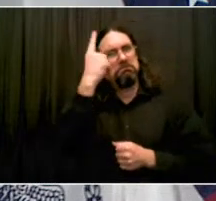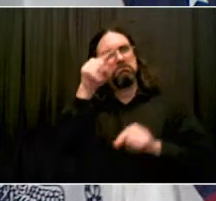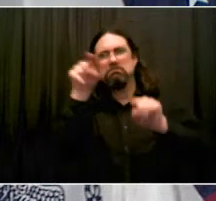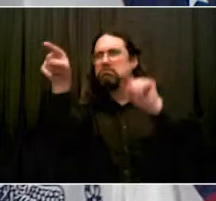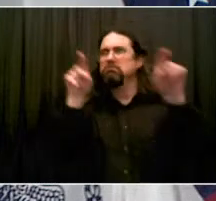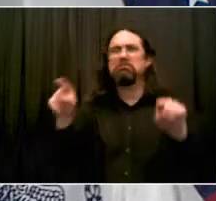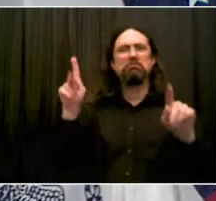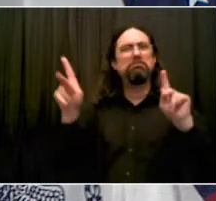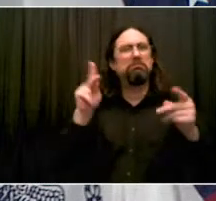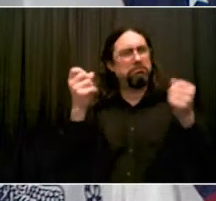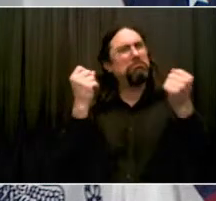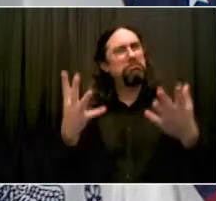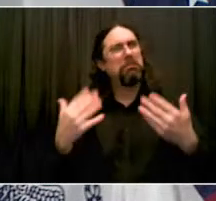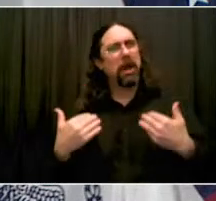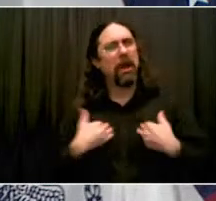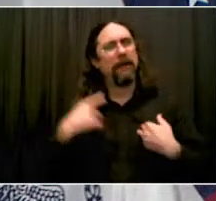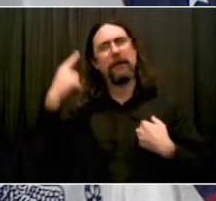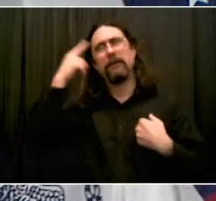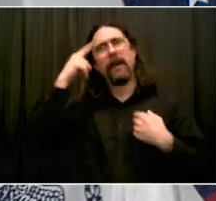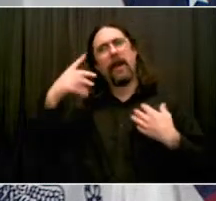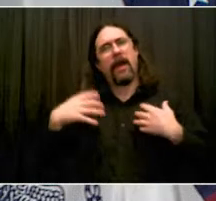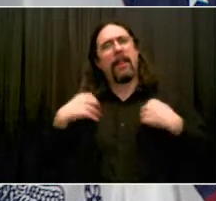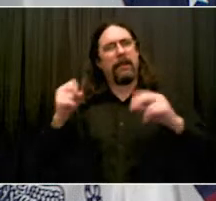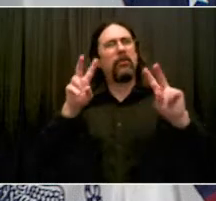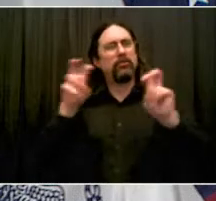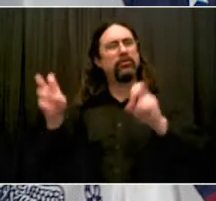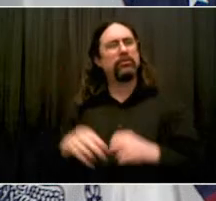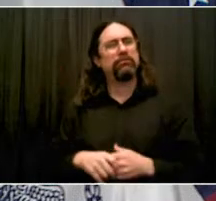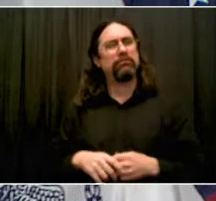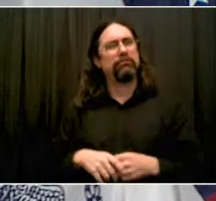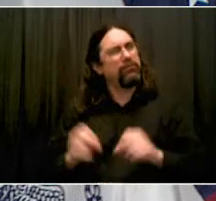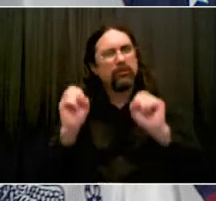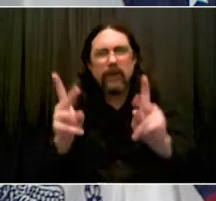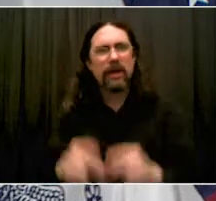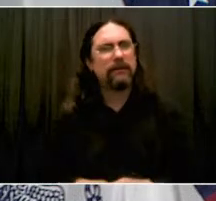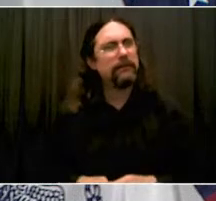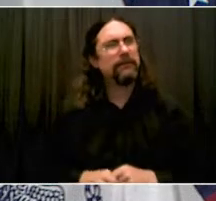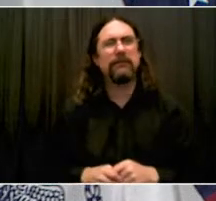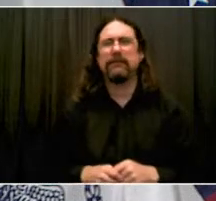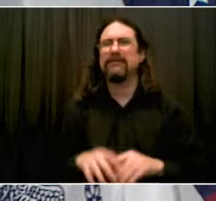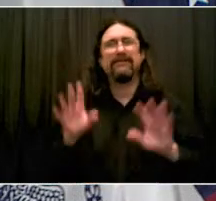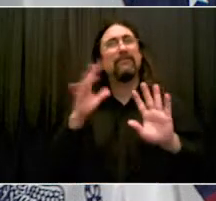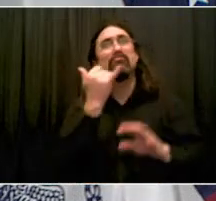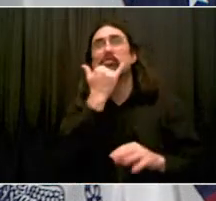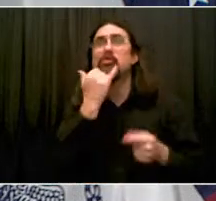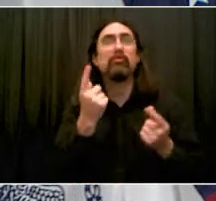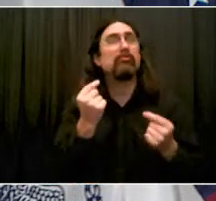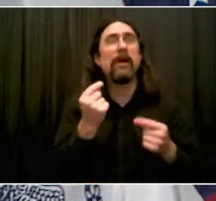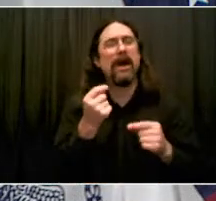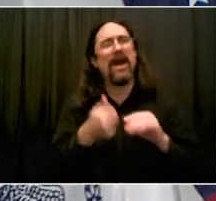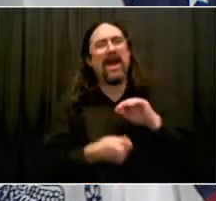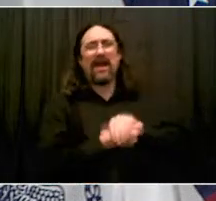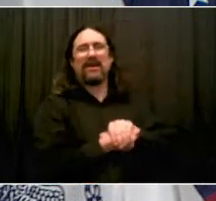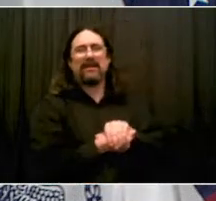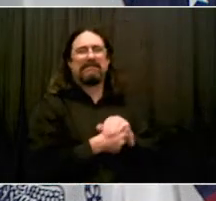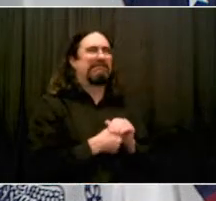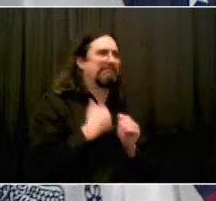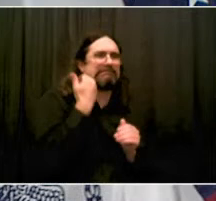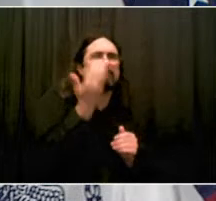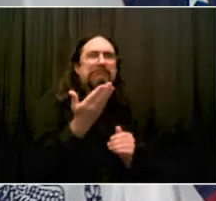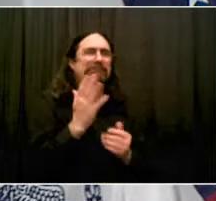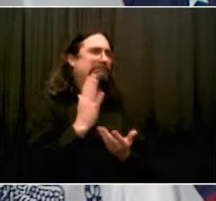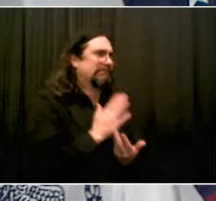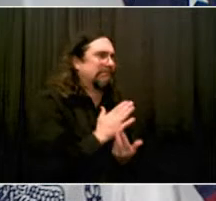talk about the problem because they had been told there was something wrong with them if one of the members of their family had a mental health challenge. It was